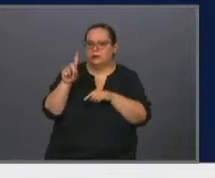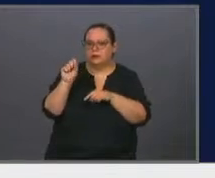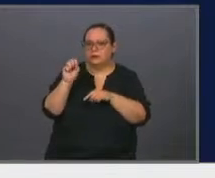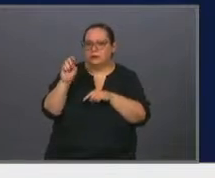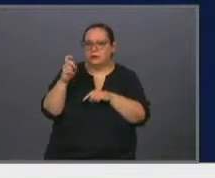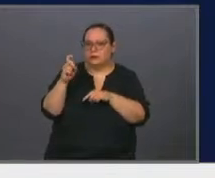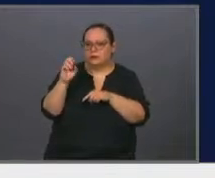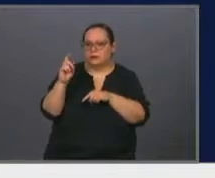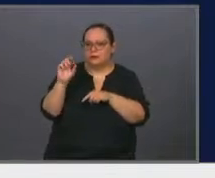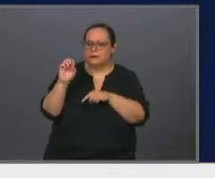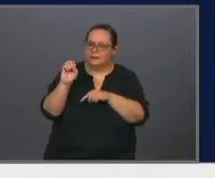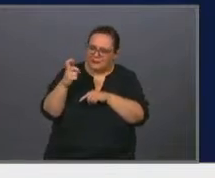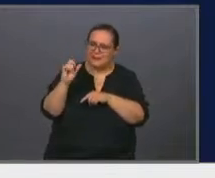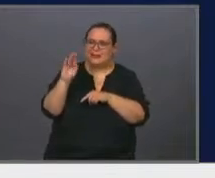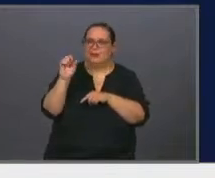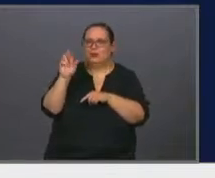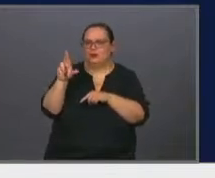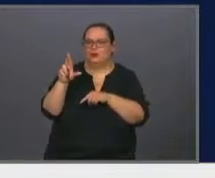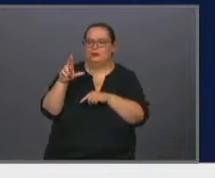question.